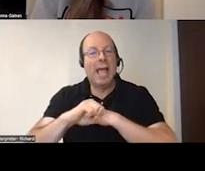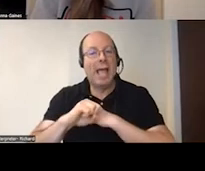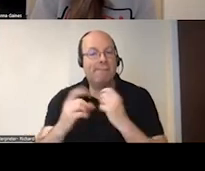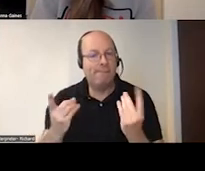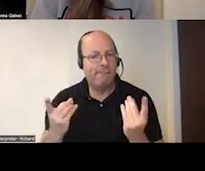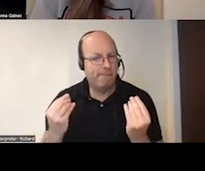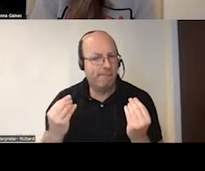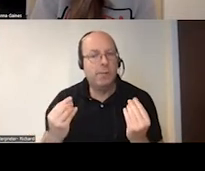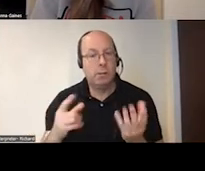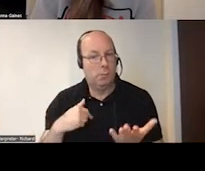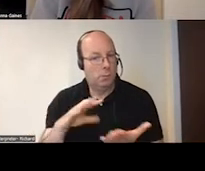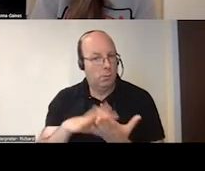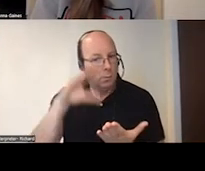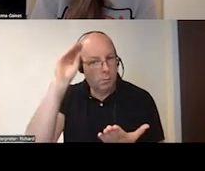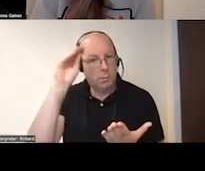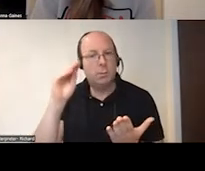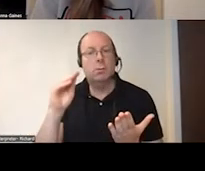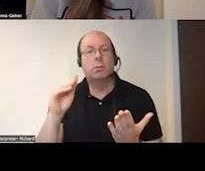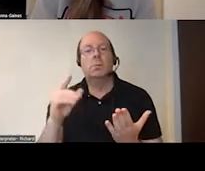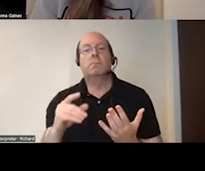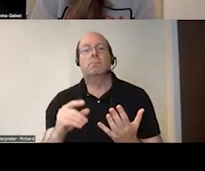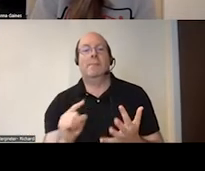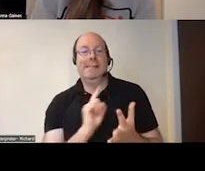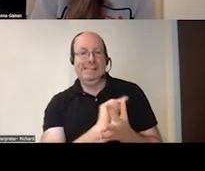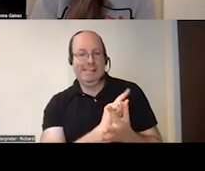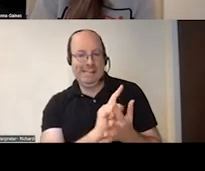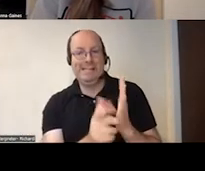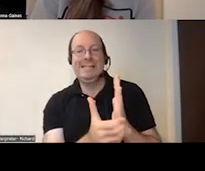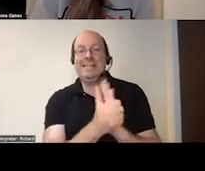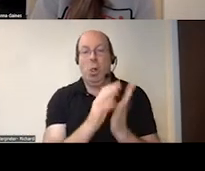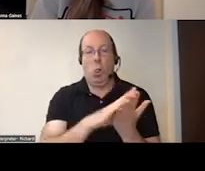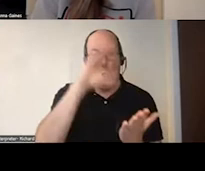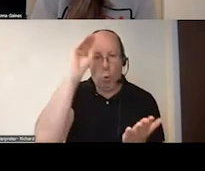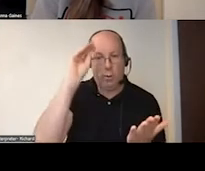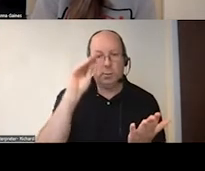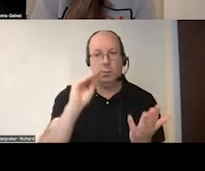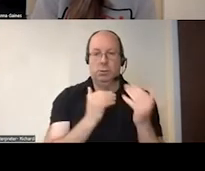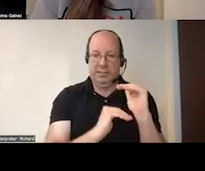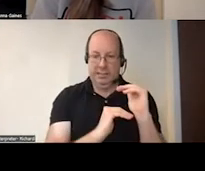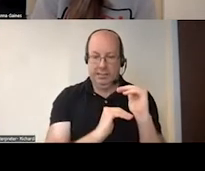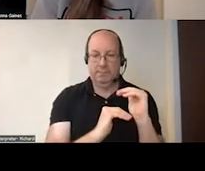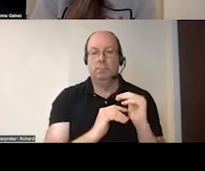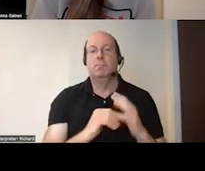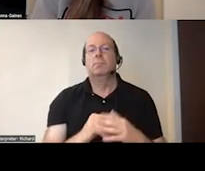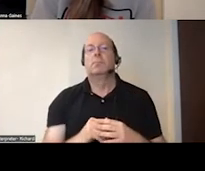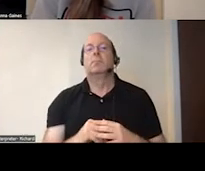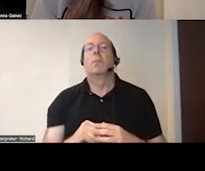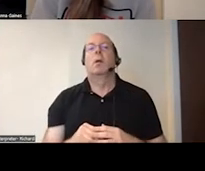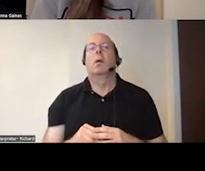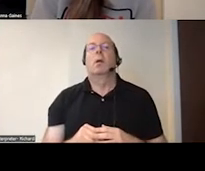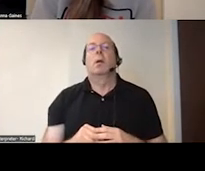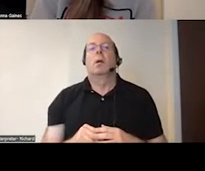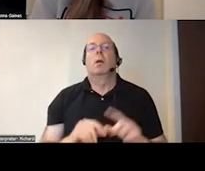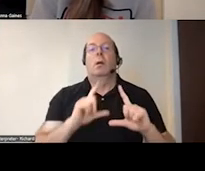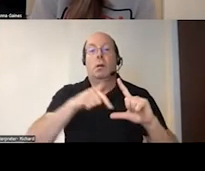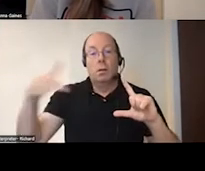So, you know, there's sort of the direct things like that. In terms of like being part of the LGBTQ community,